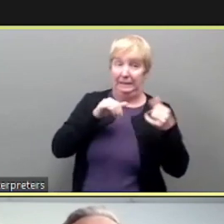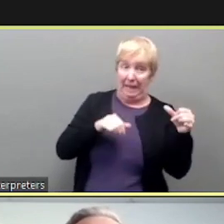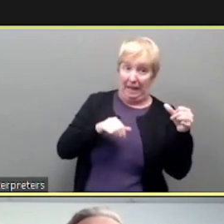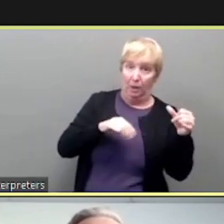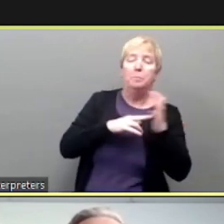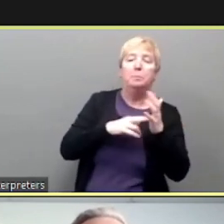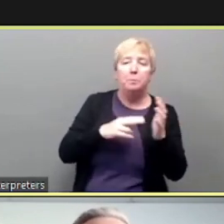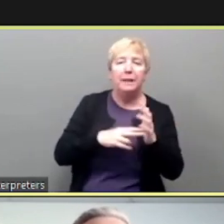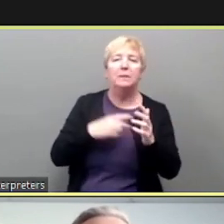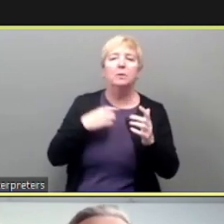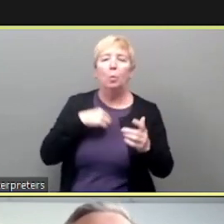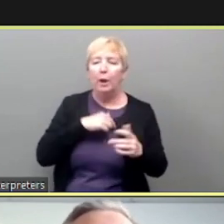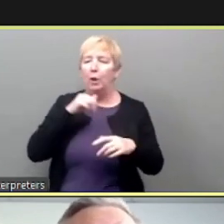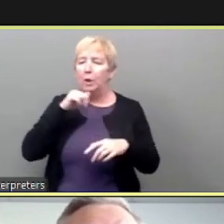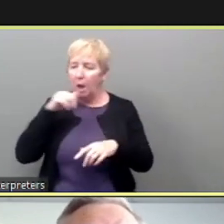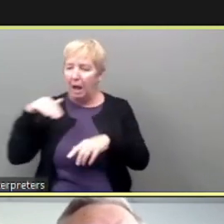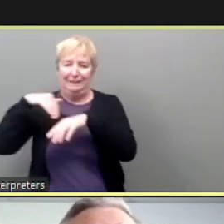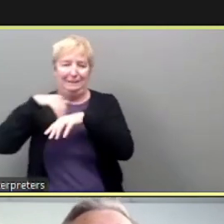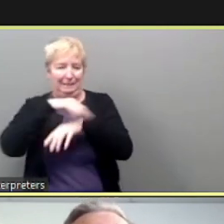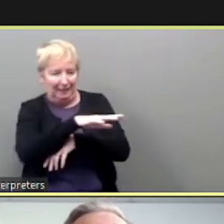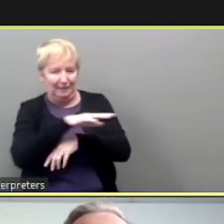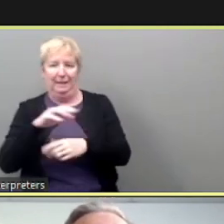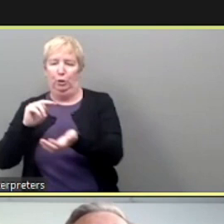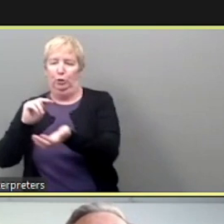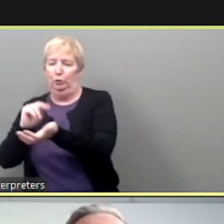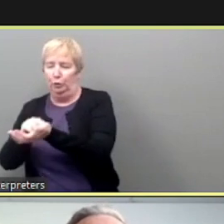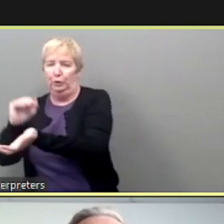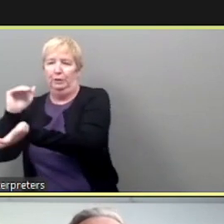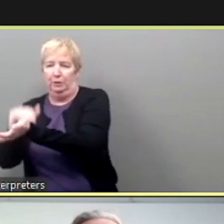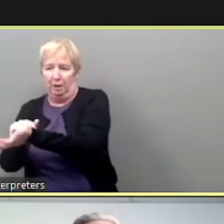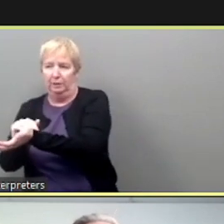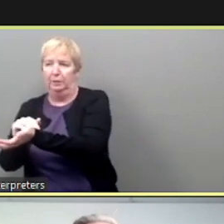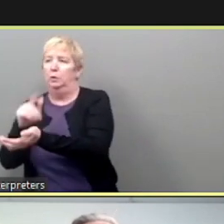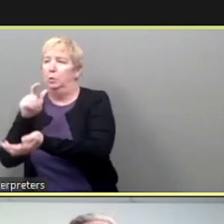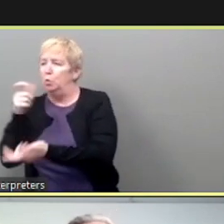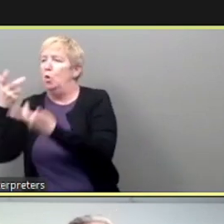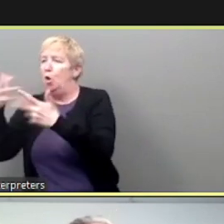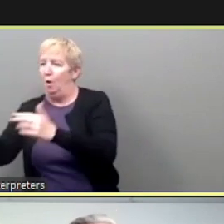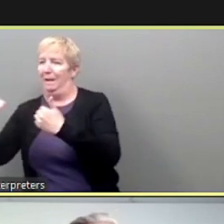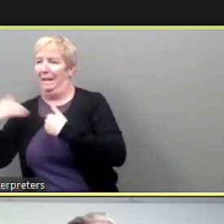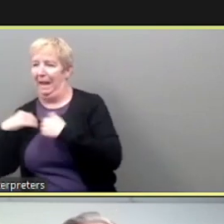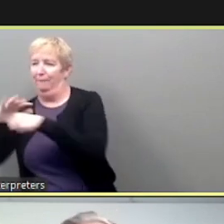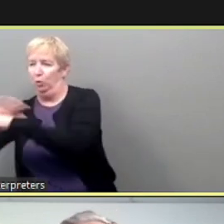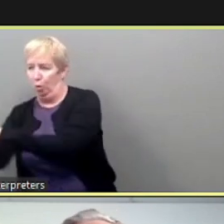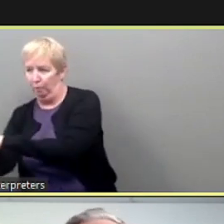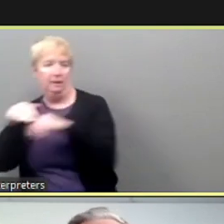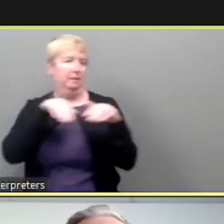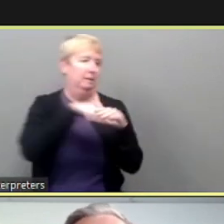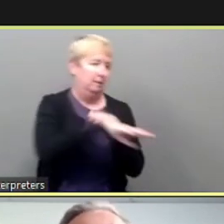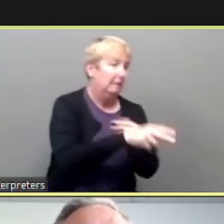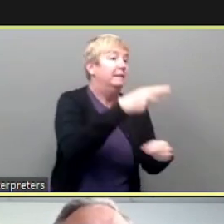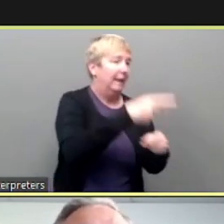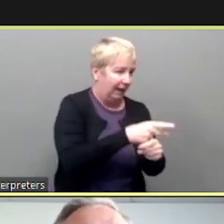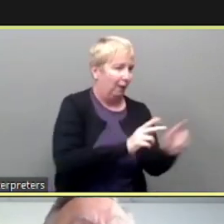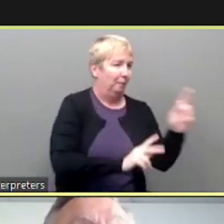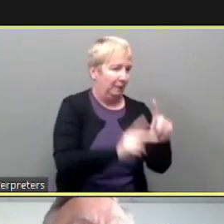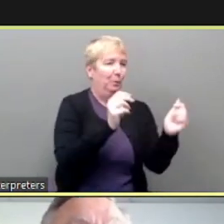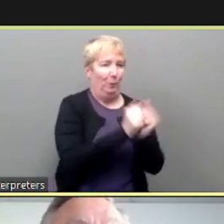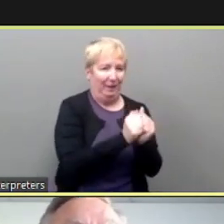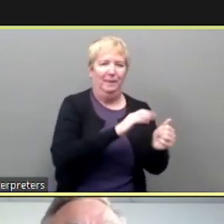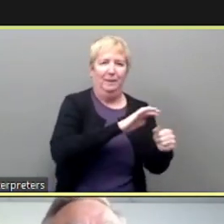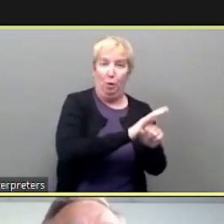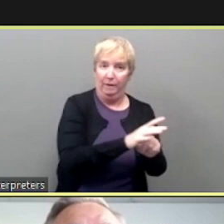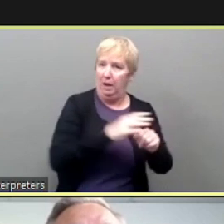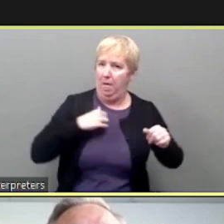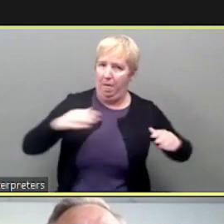healthcare workers with COVID into the hospital to take care of COVID patients. So thank goodness we're not doing that. I know a